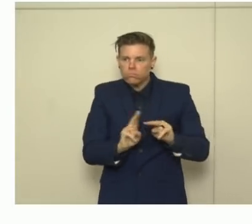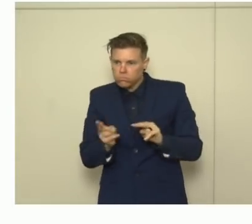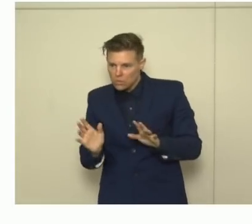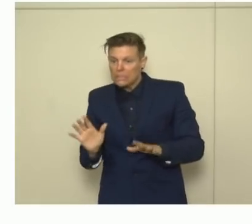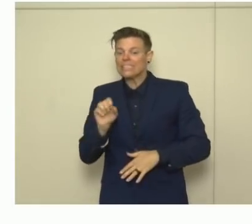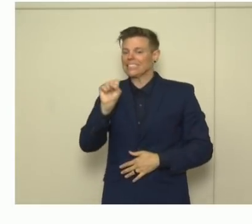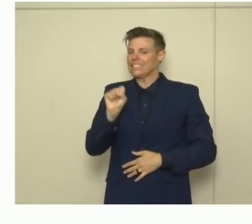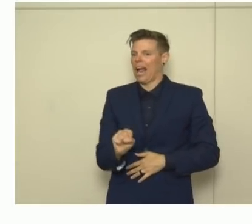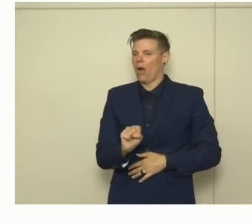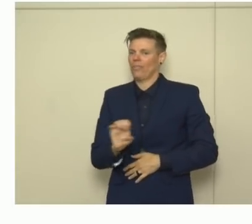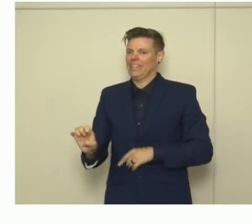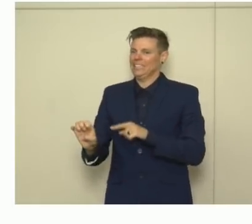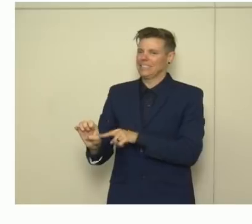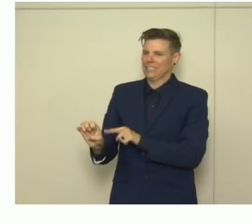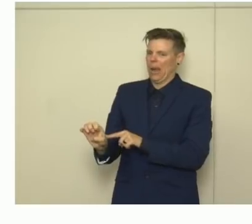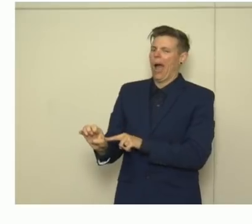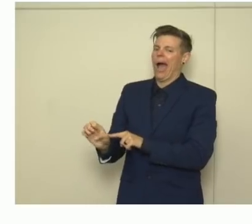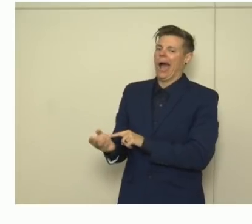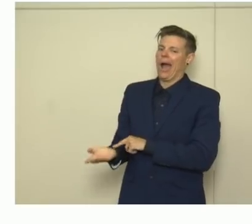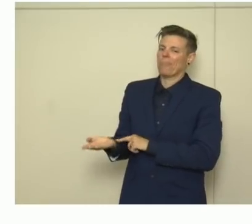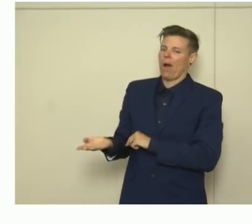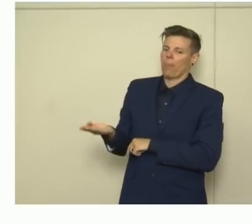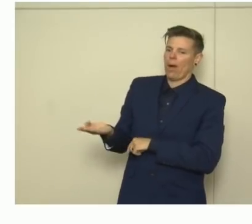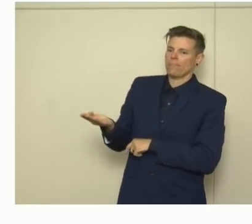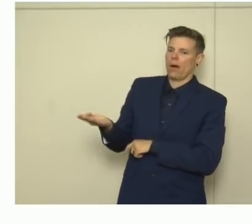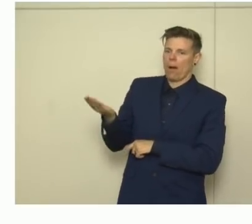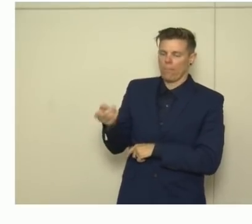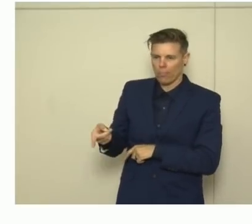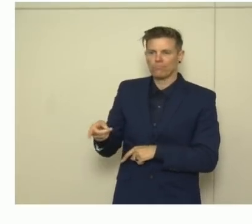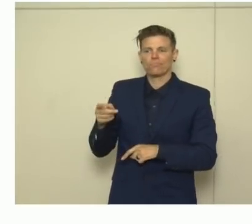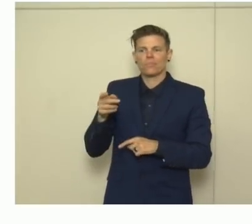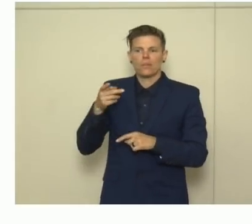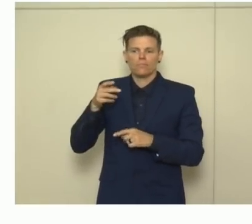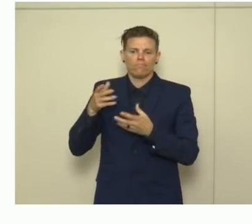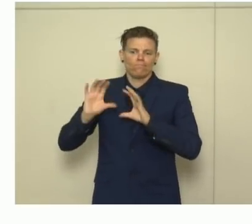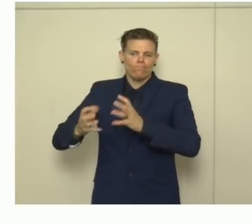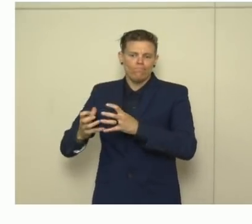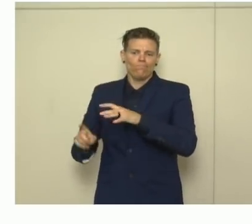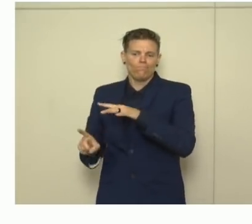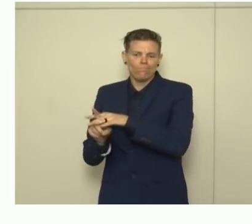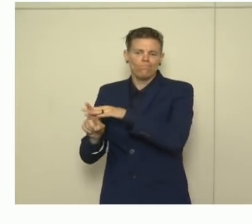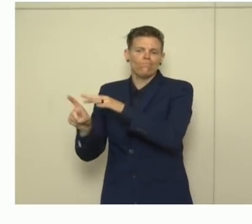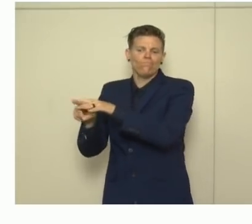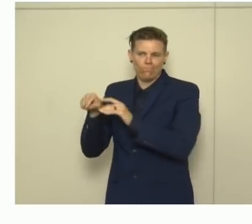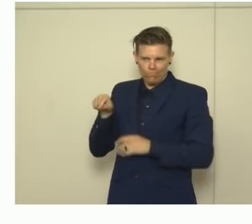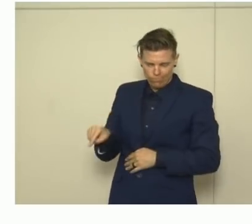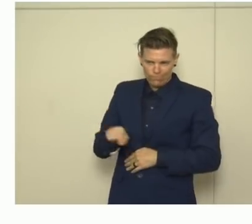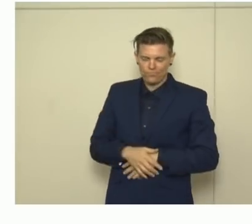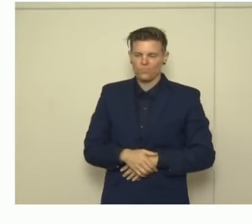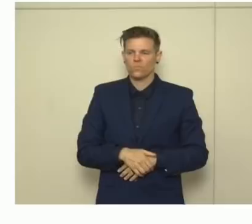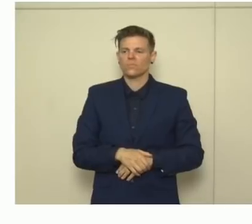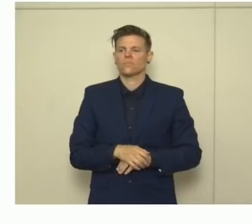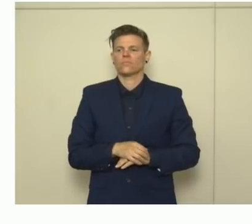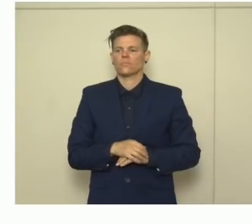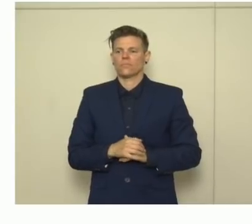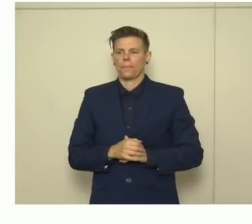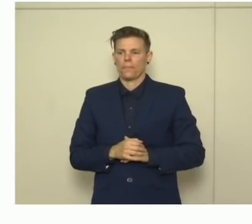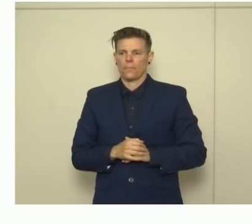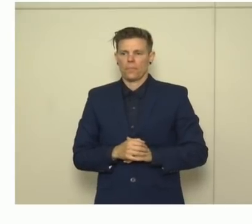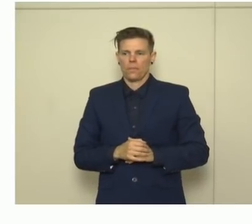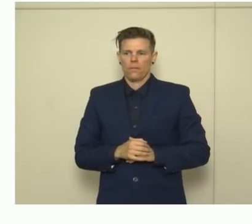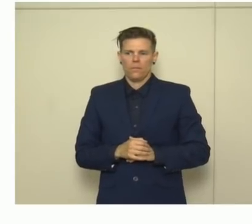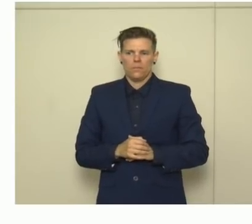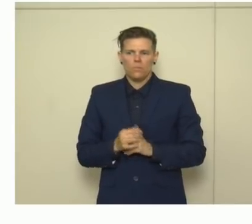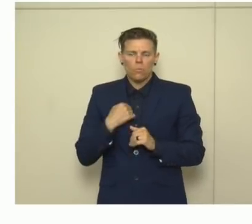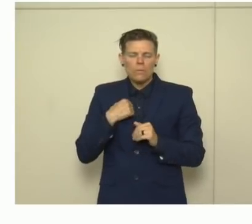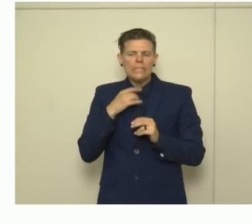the biggest number of cases per person or per 1,000 or 10,000 people. And we also have our eye on the